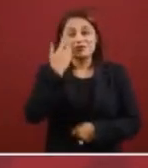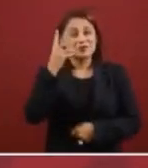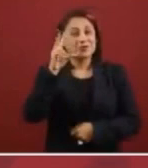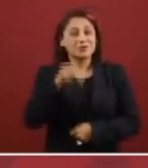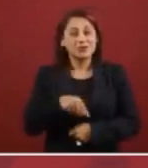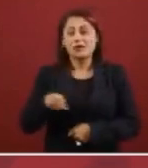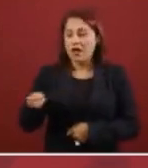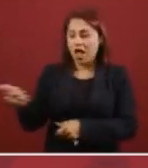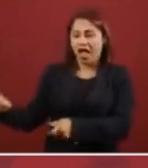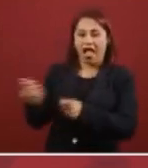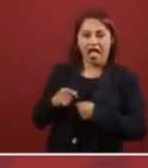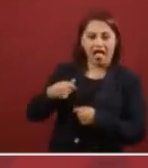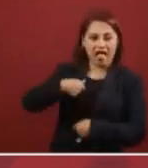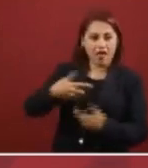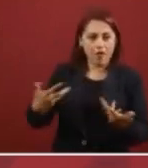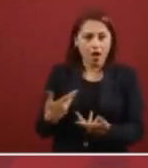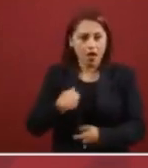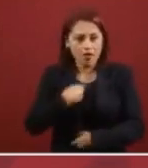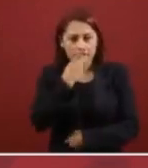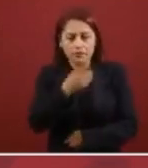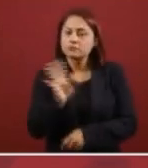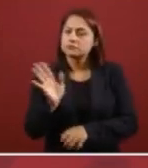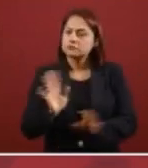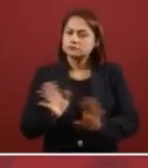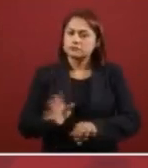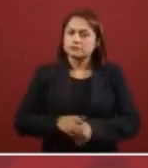evade my responsibility. It's just that